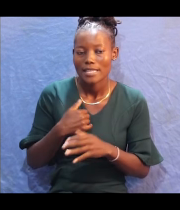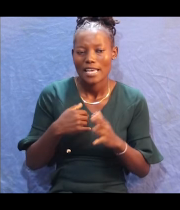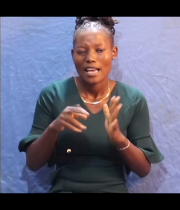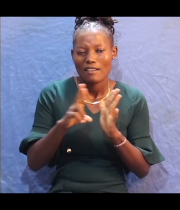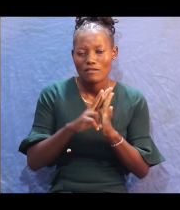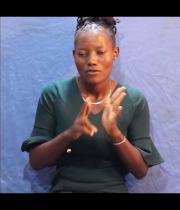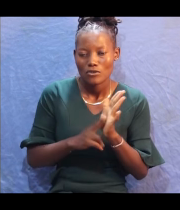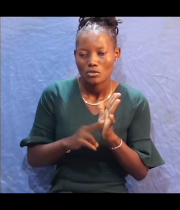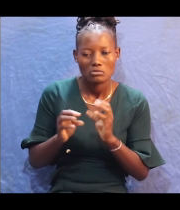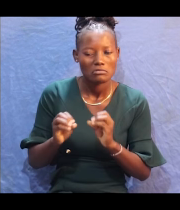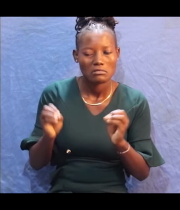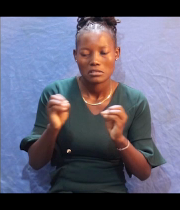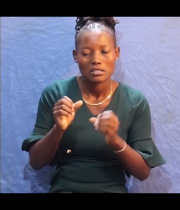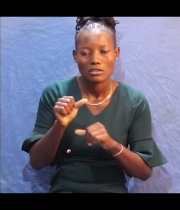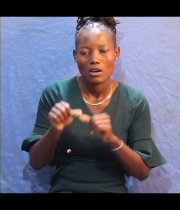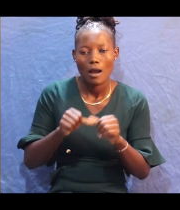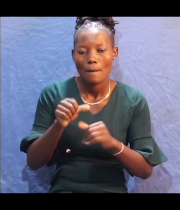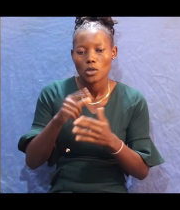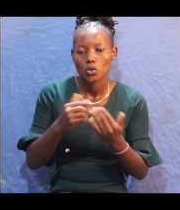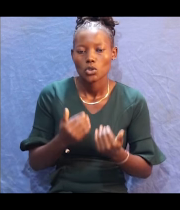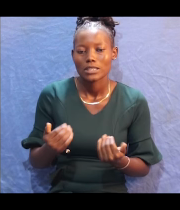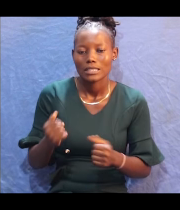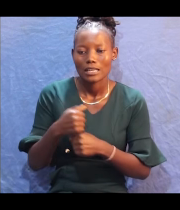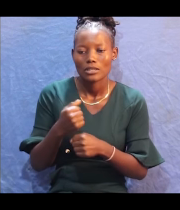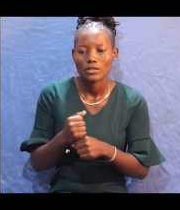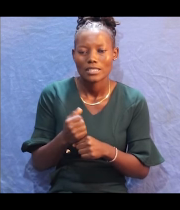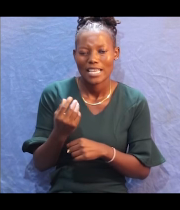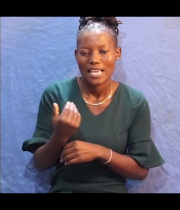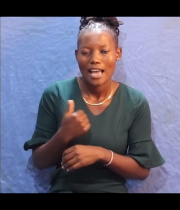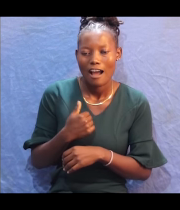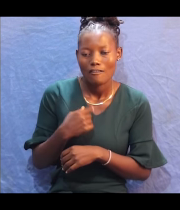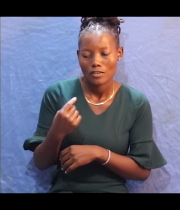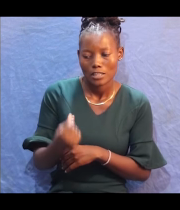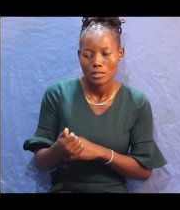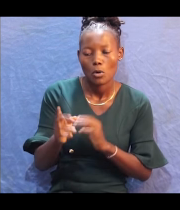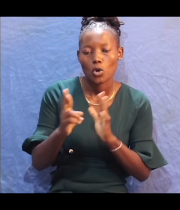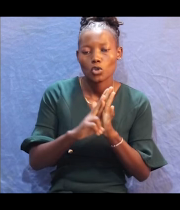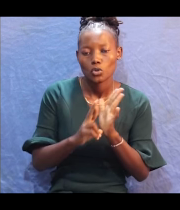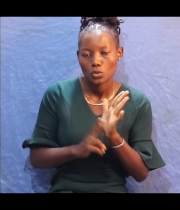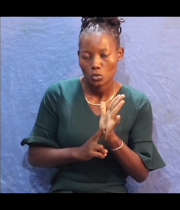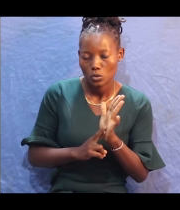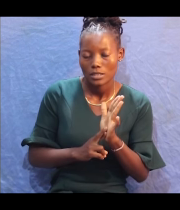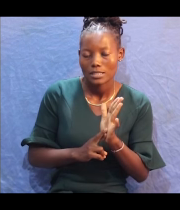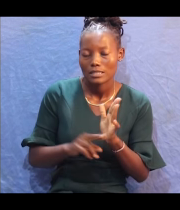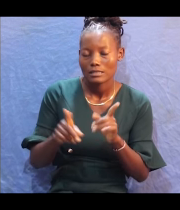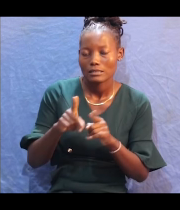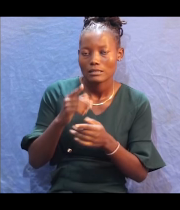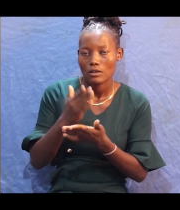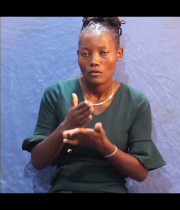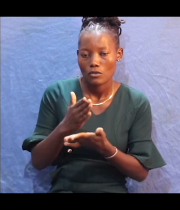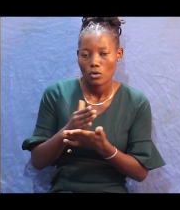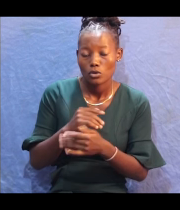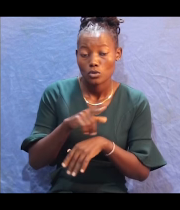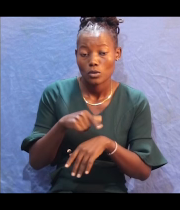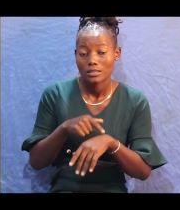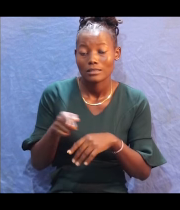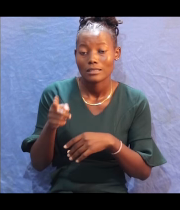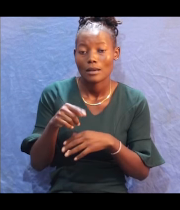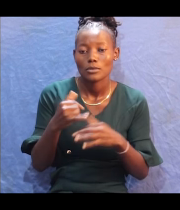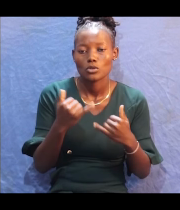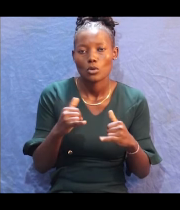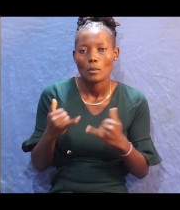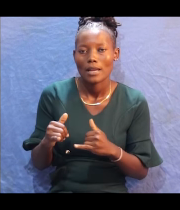what children are doing. They have some rules that they are setting on their own. And of course, when it comes to play,